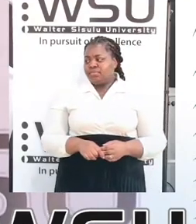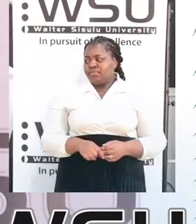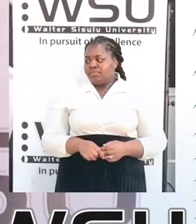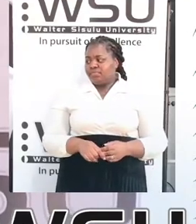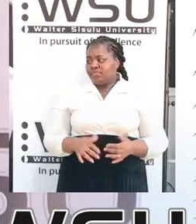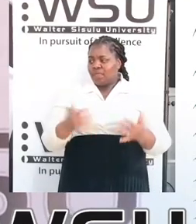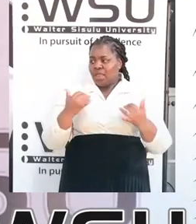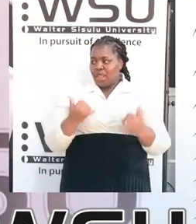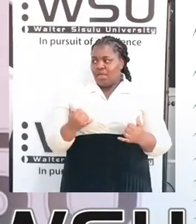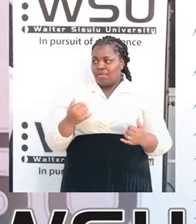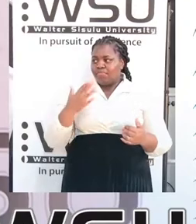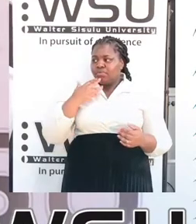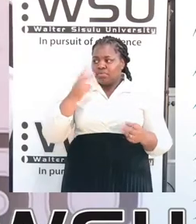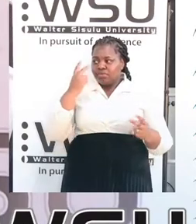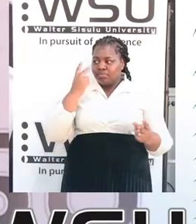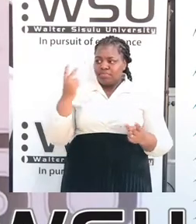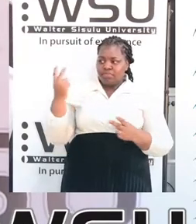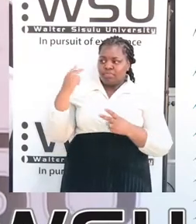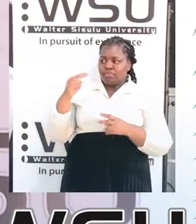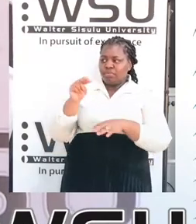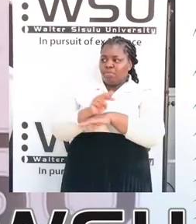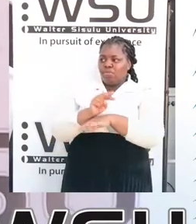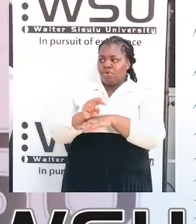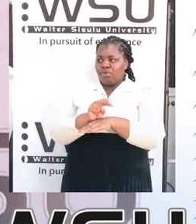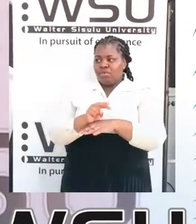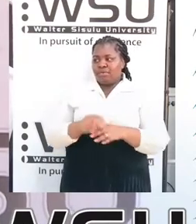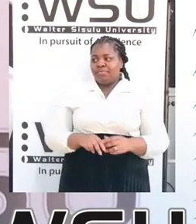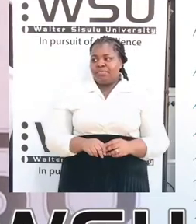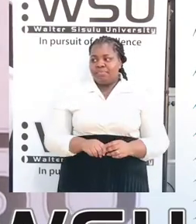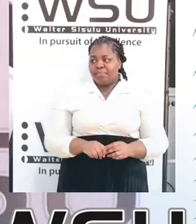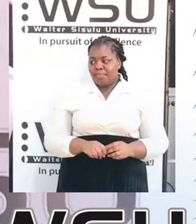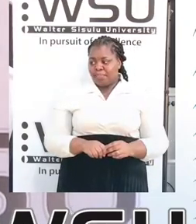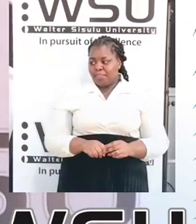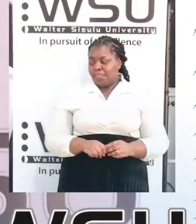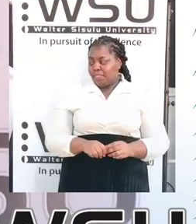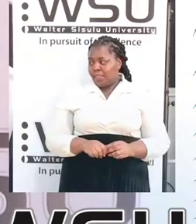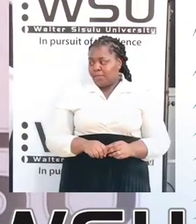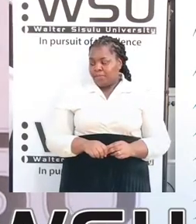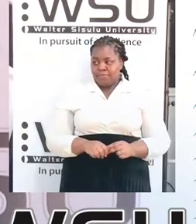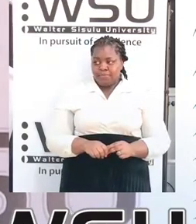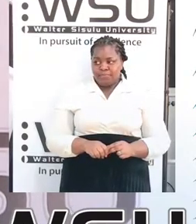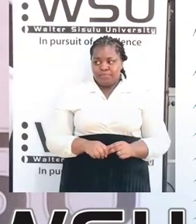Now, let us reflect on the monetary aspects.